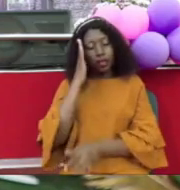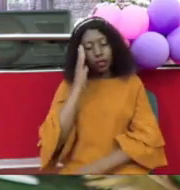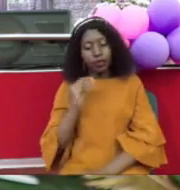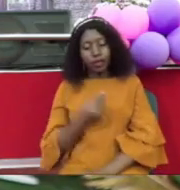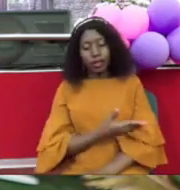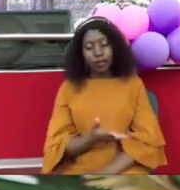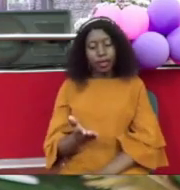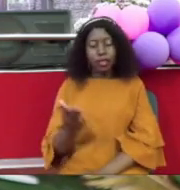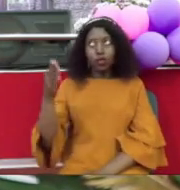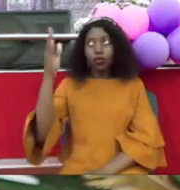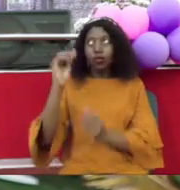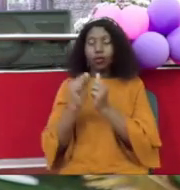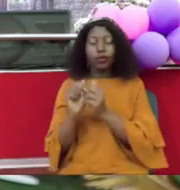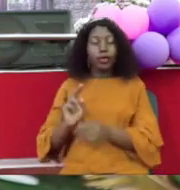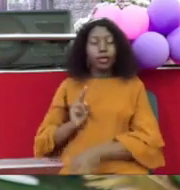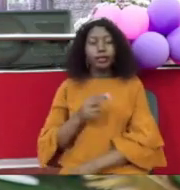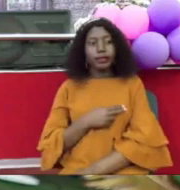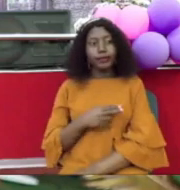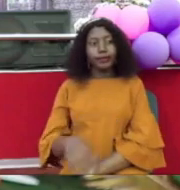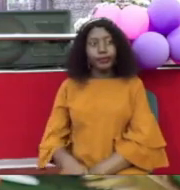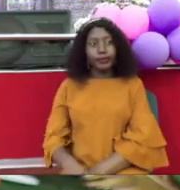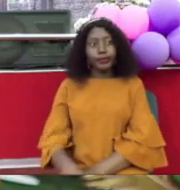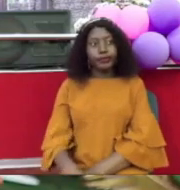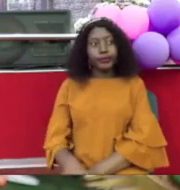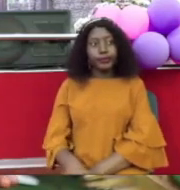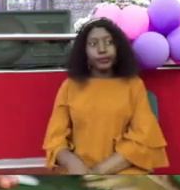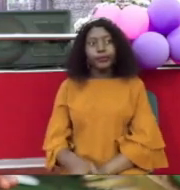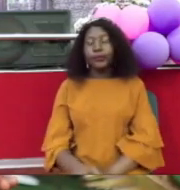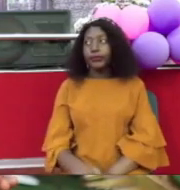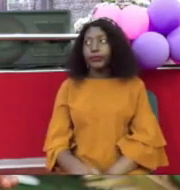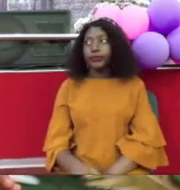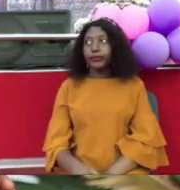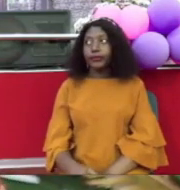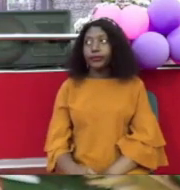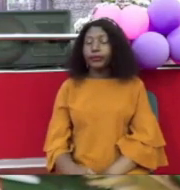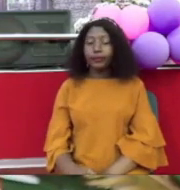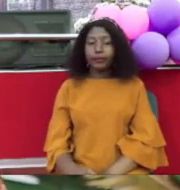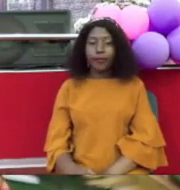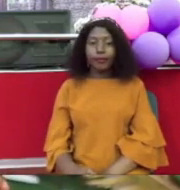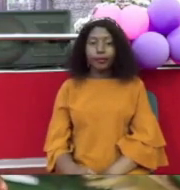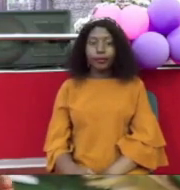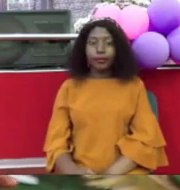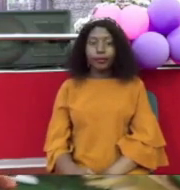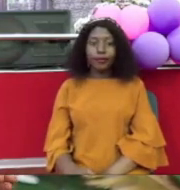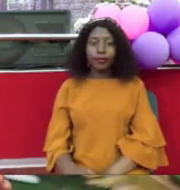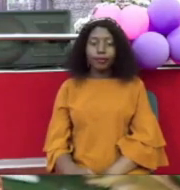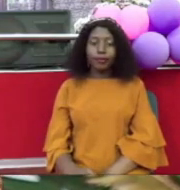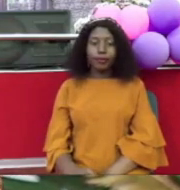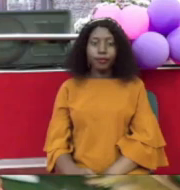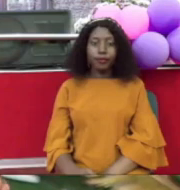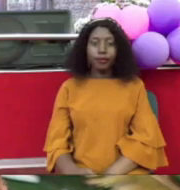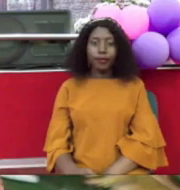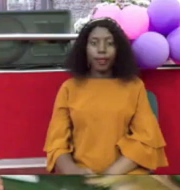presence with us. Tutaweza kushiriki kwa uchache alafu tukaweze kuhisi ama kupata uwepo wa Mungu nasi. I'm